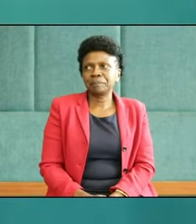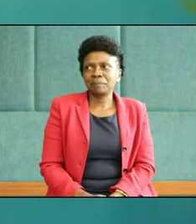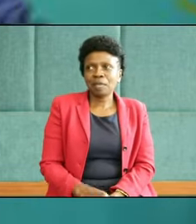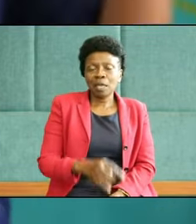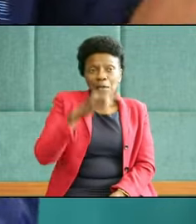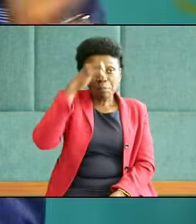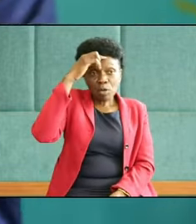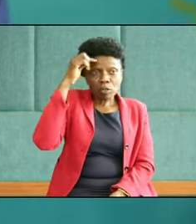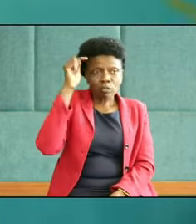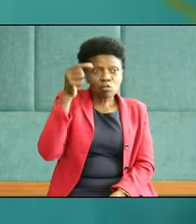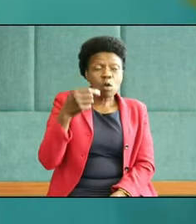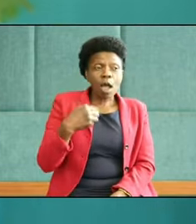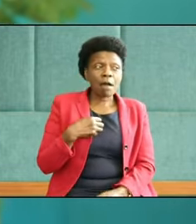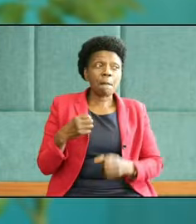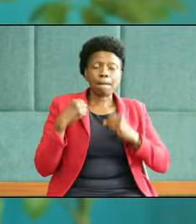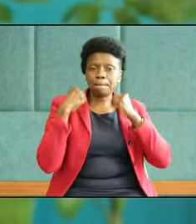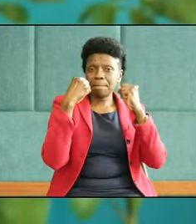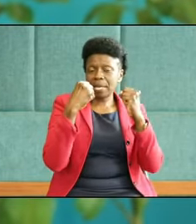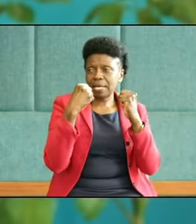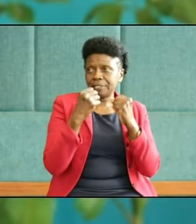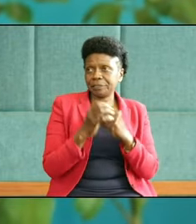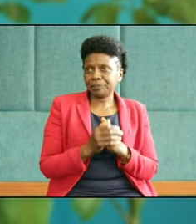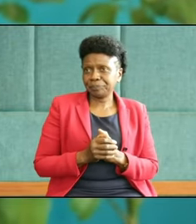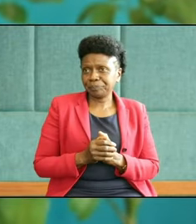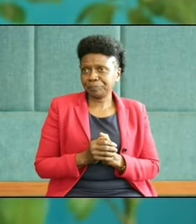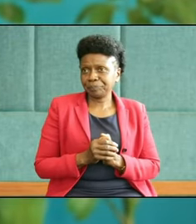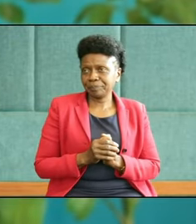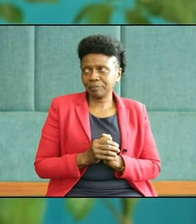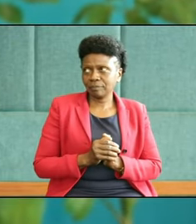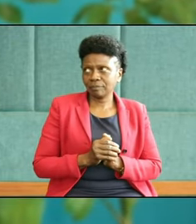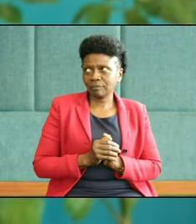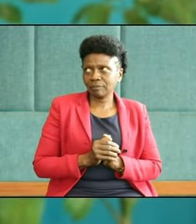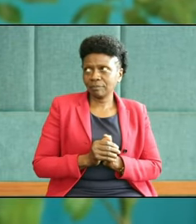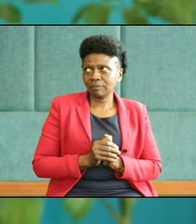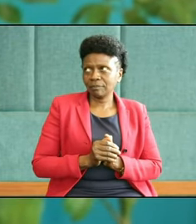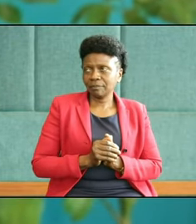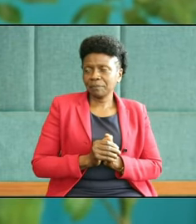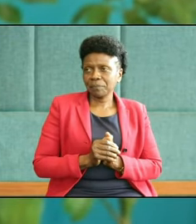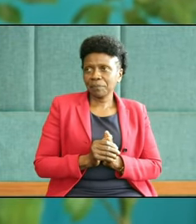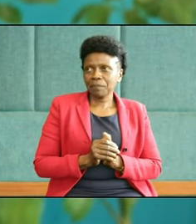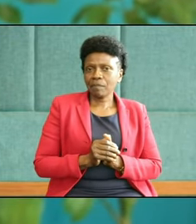Because you have energy. The whole church clap cannot be compared to yours.